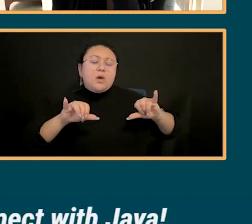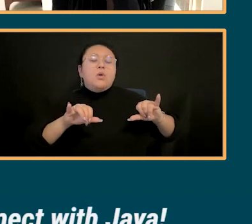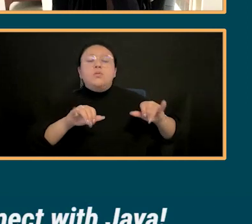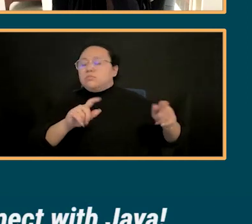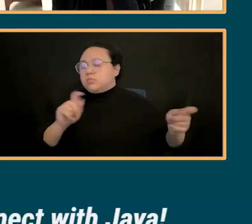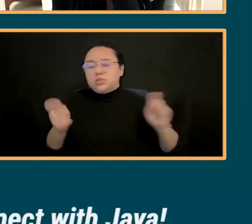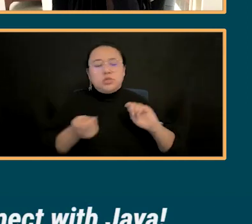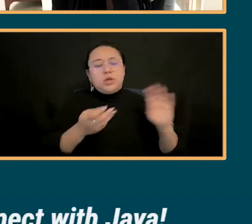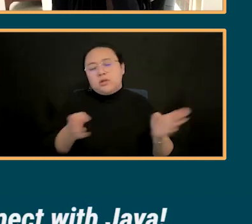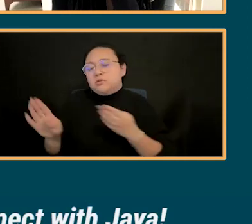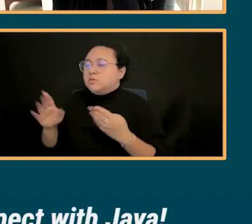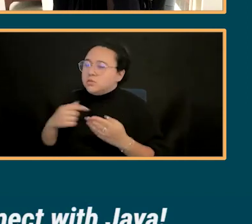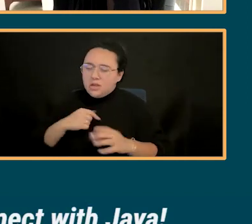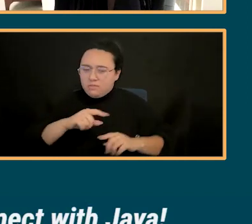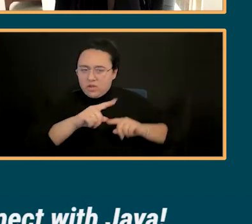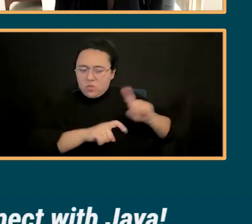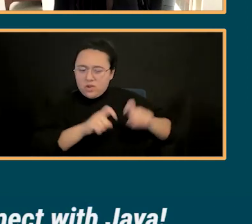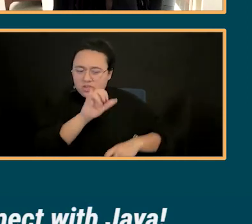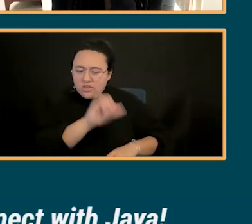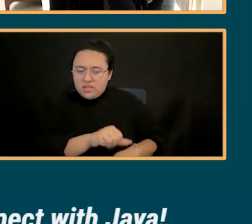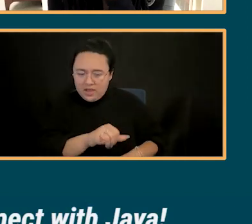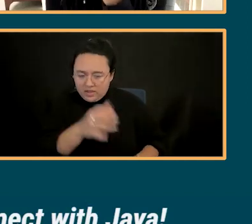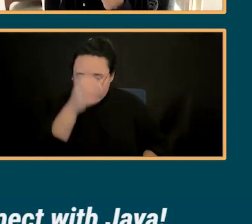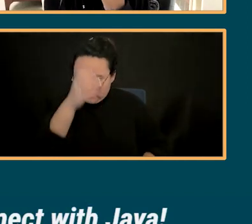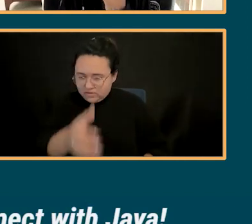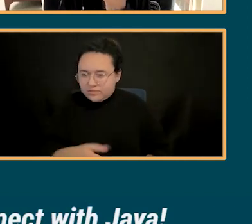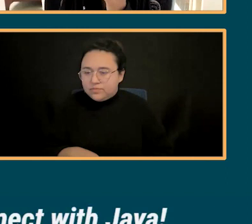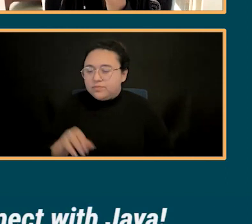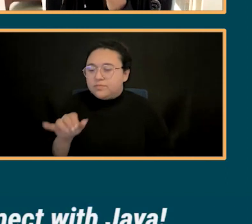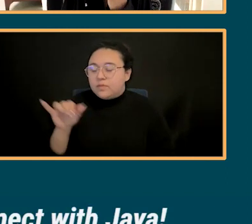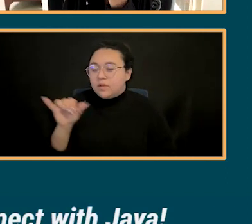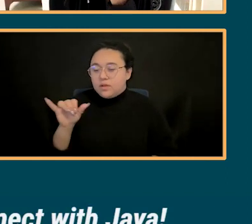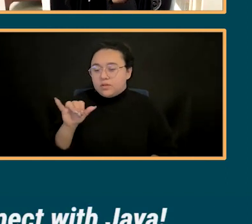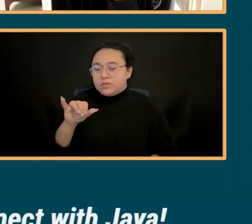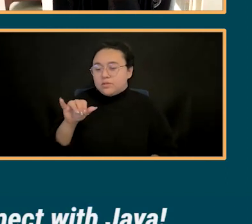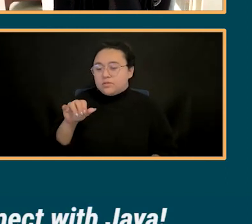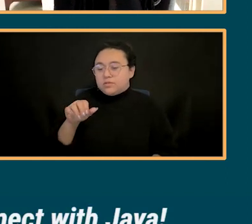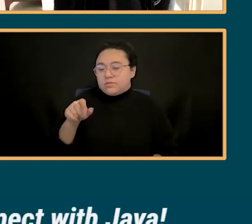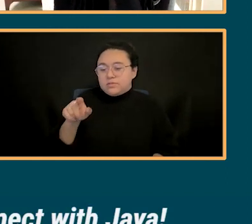begin to question that. Yes. And to Taejas's point,